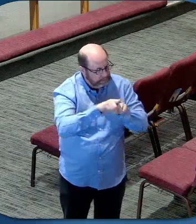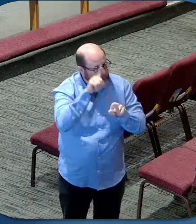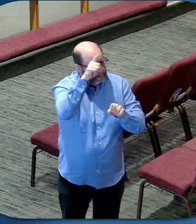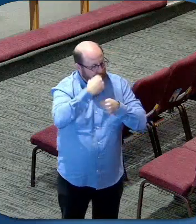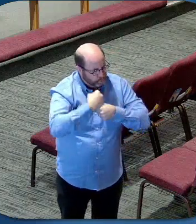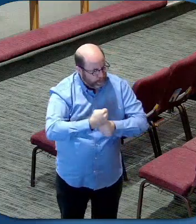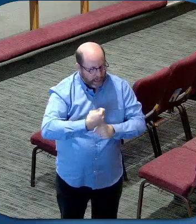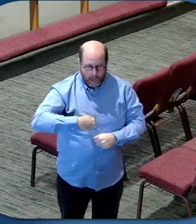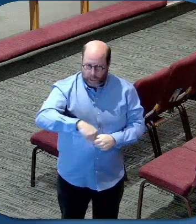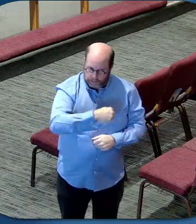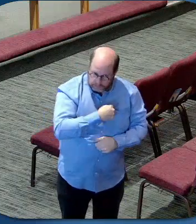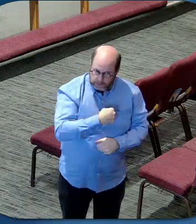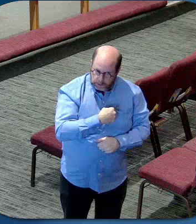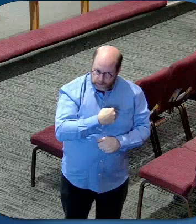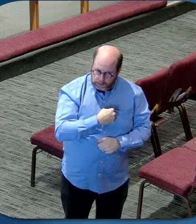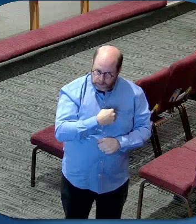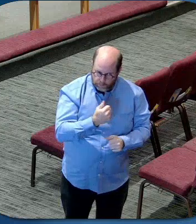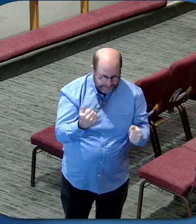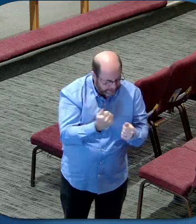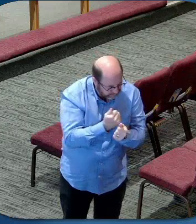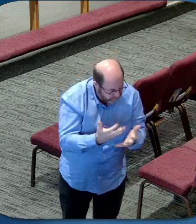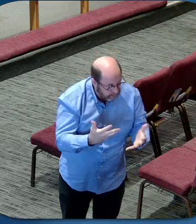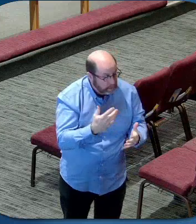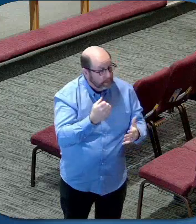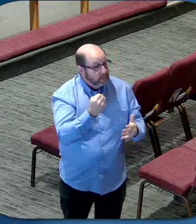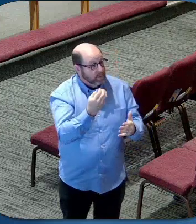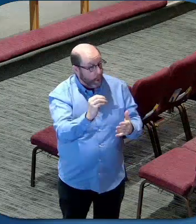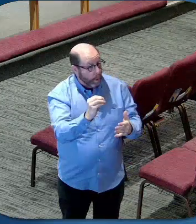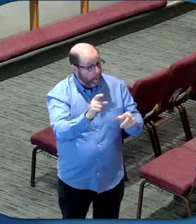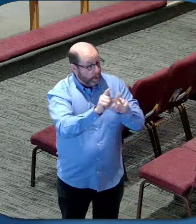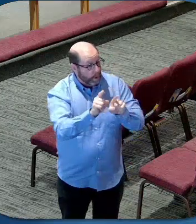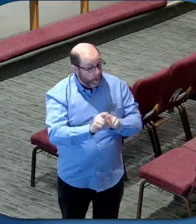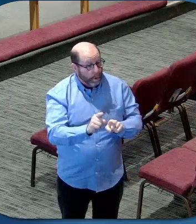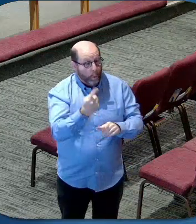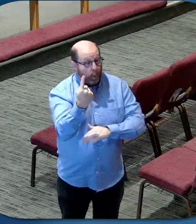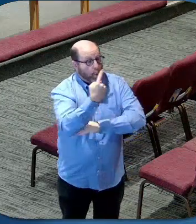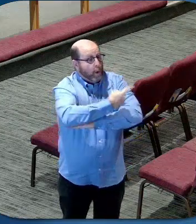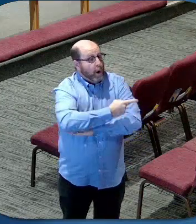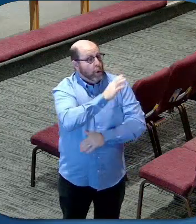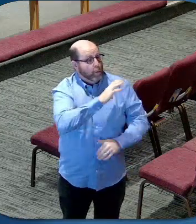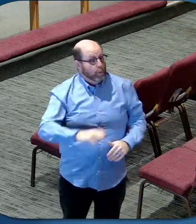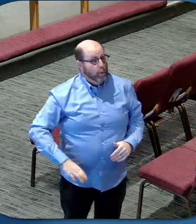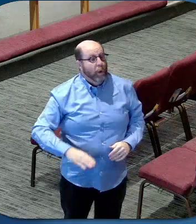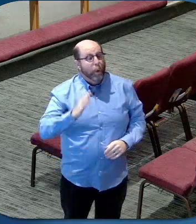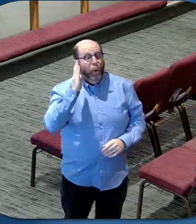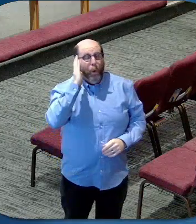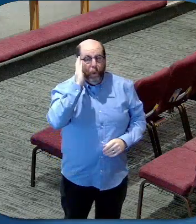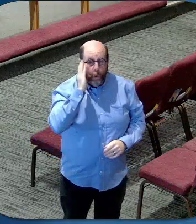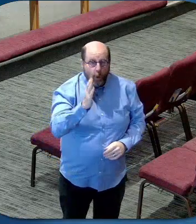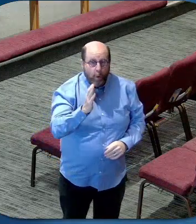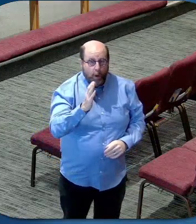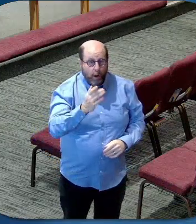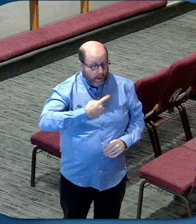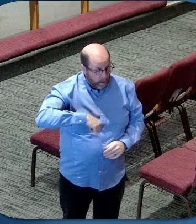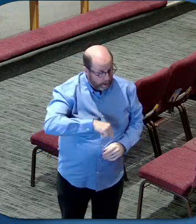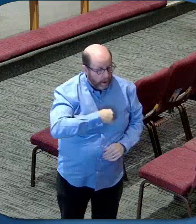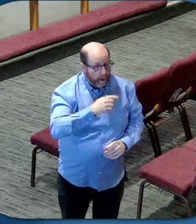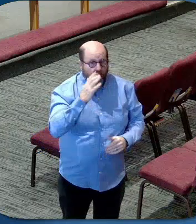created us and all things, so one day Christ will we and all things